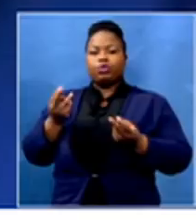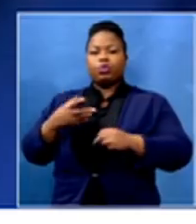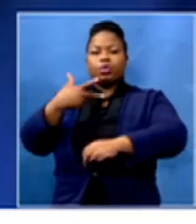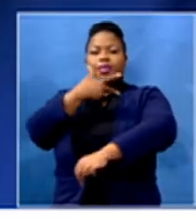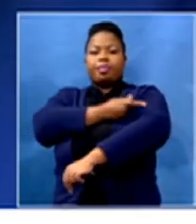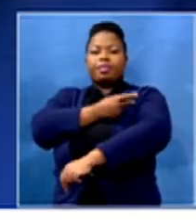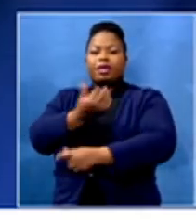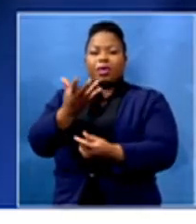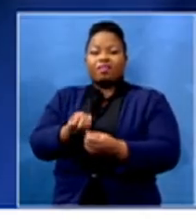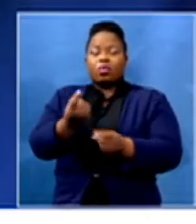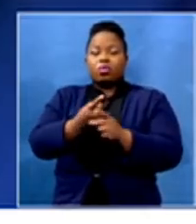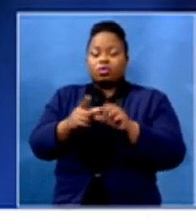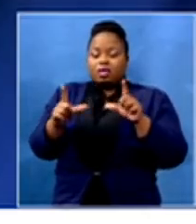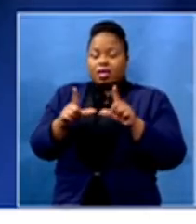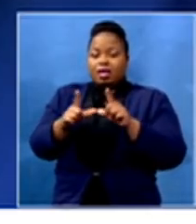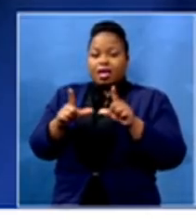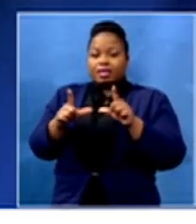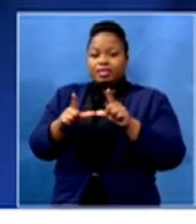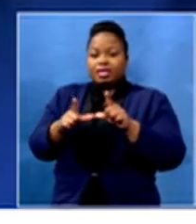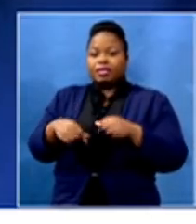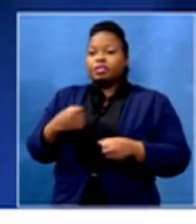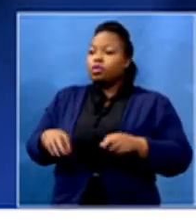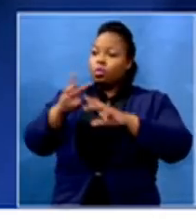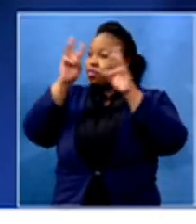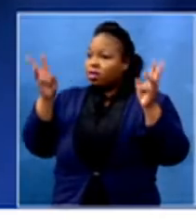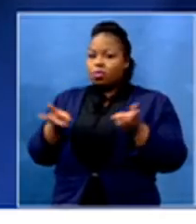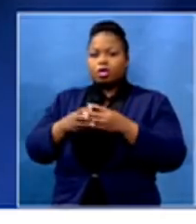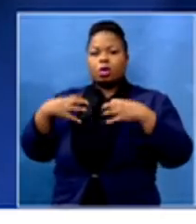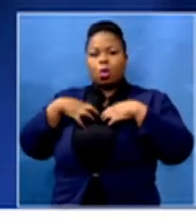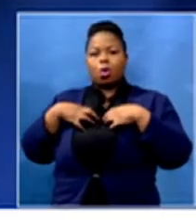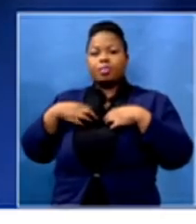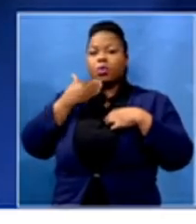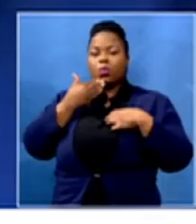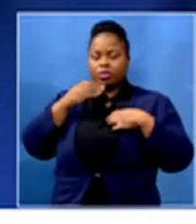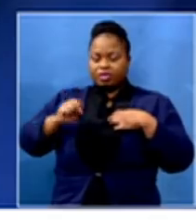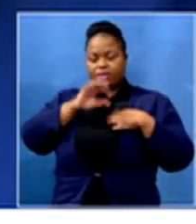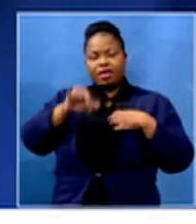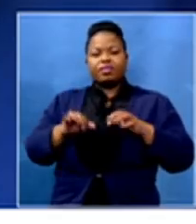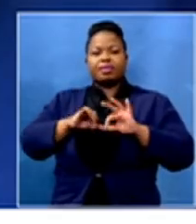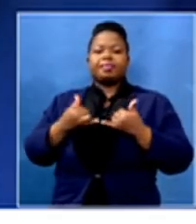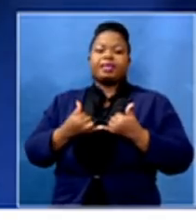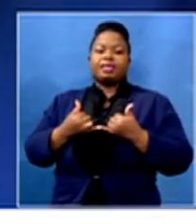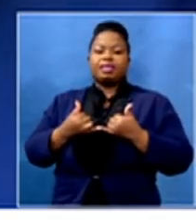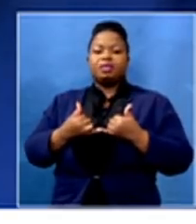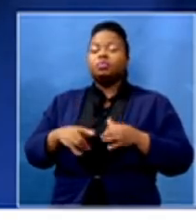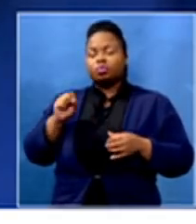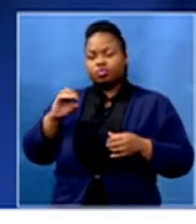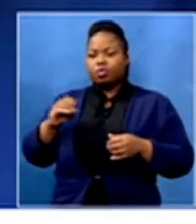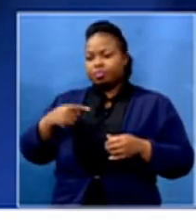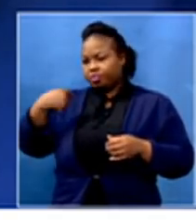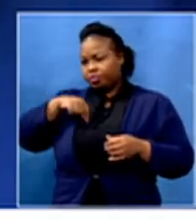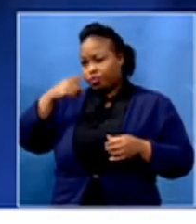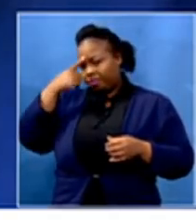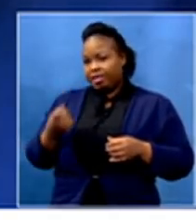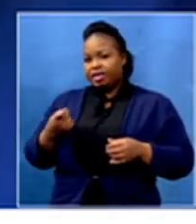the licenses to do this drug all over the world are owned by a South African company. And so we believe that